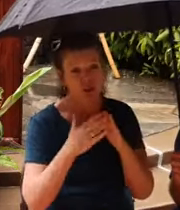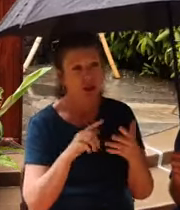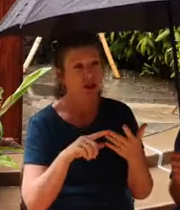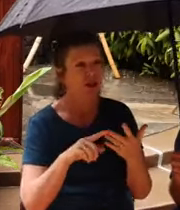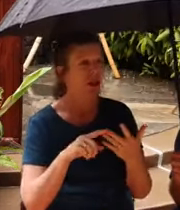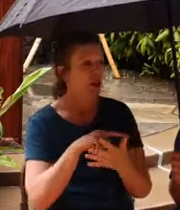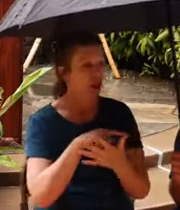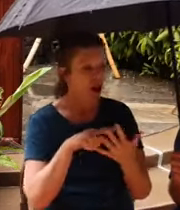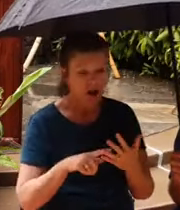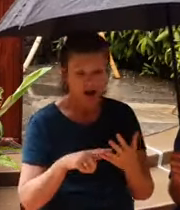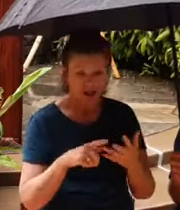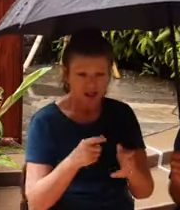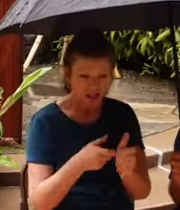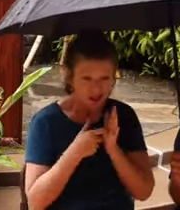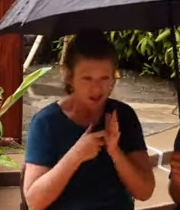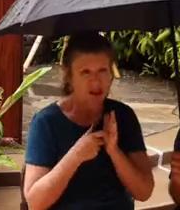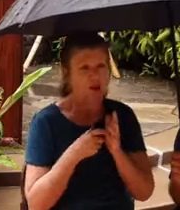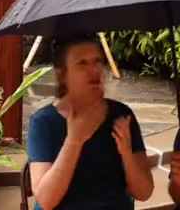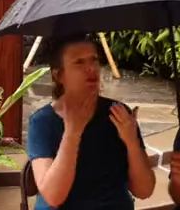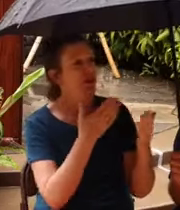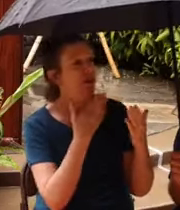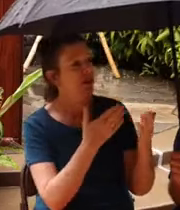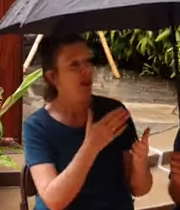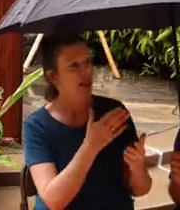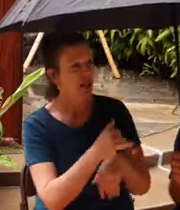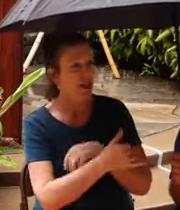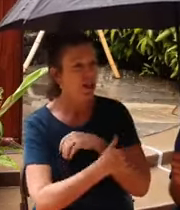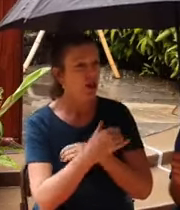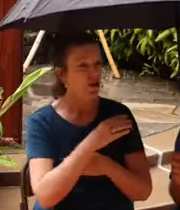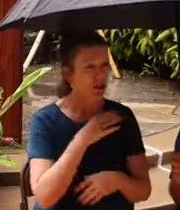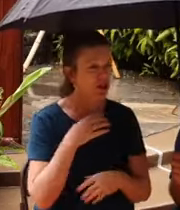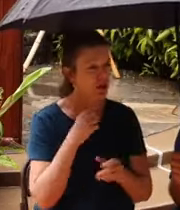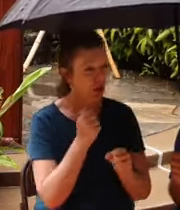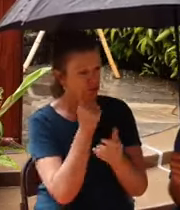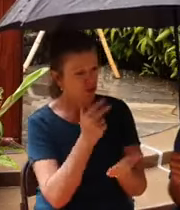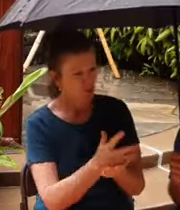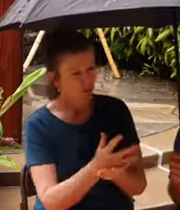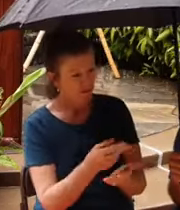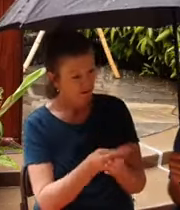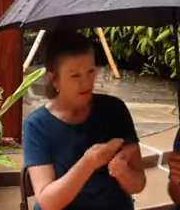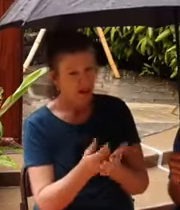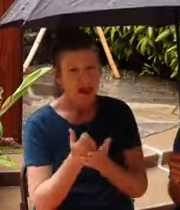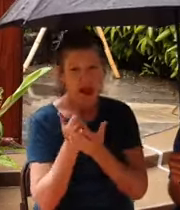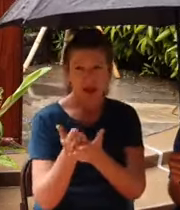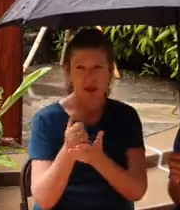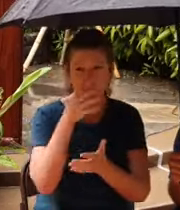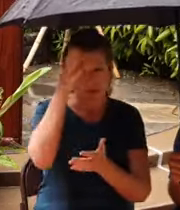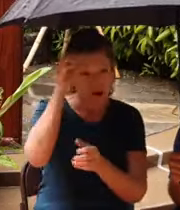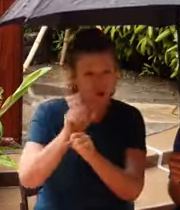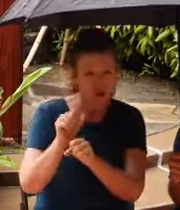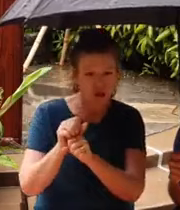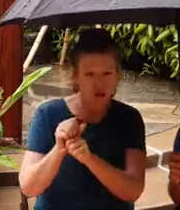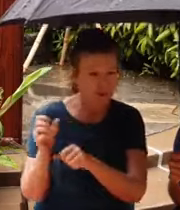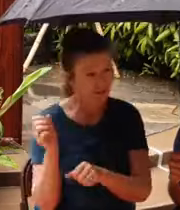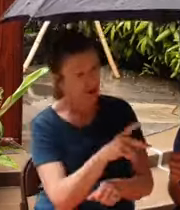and we thank our county council for approving the ARPA funds to help our working parents return to